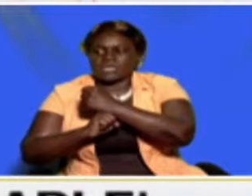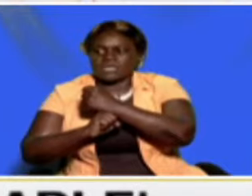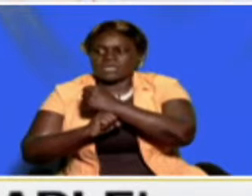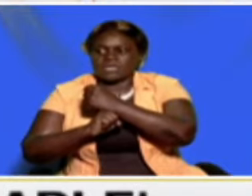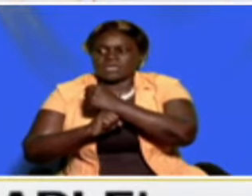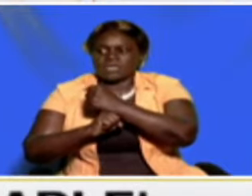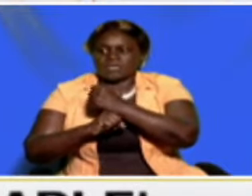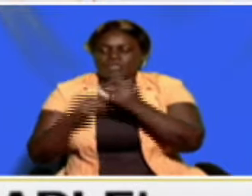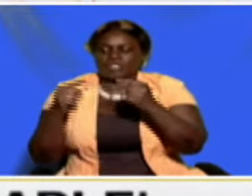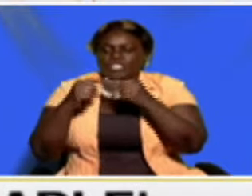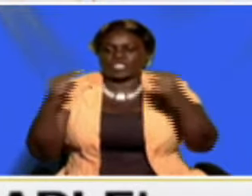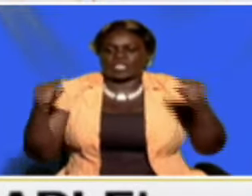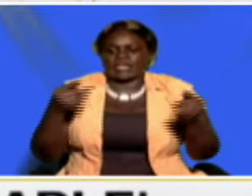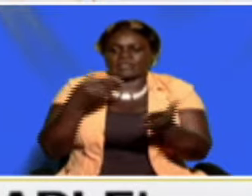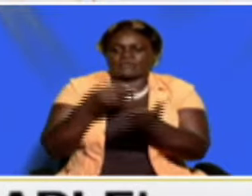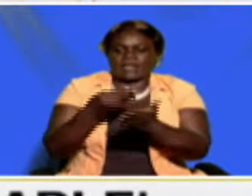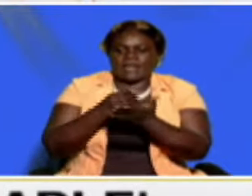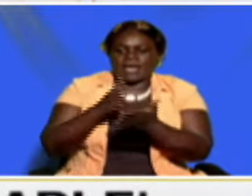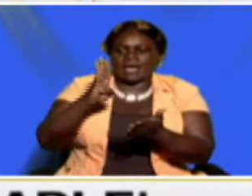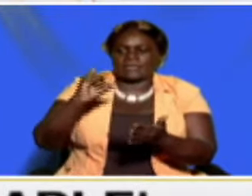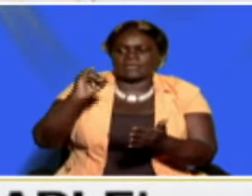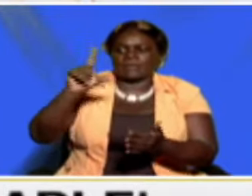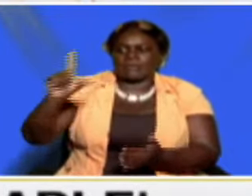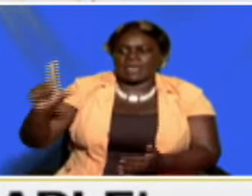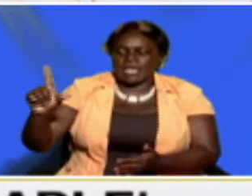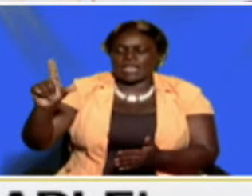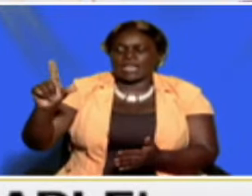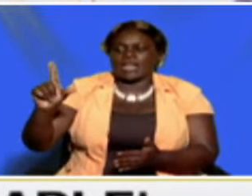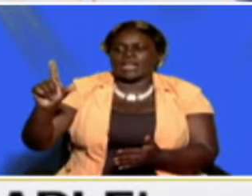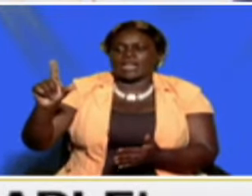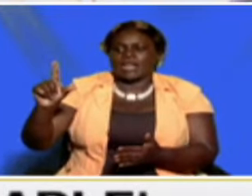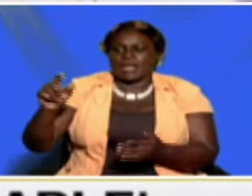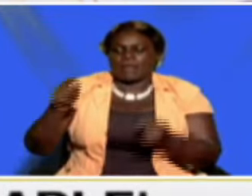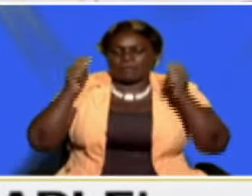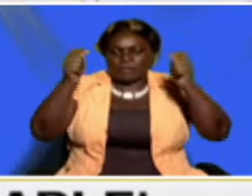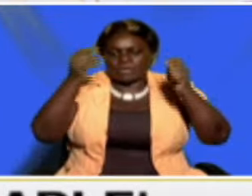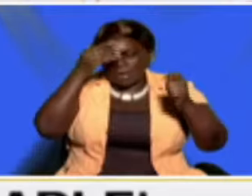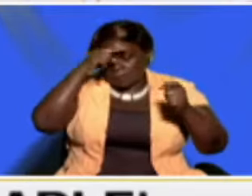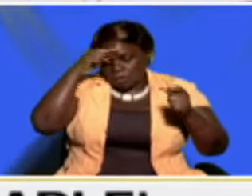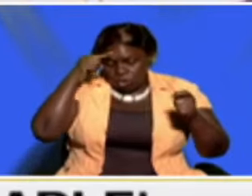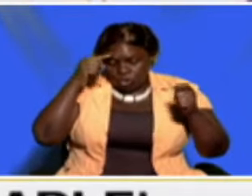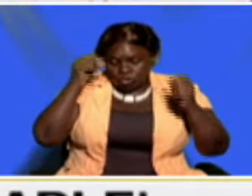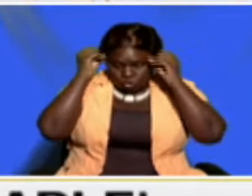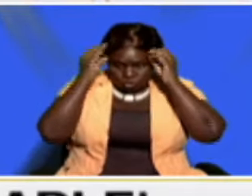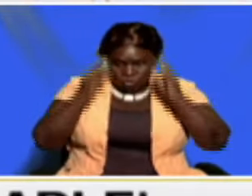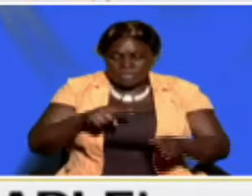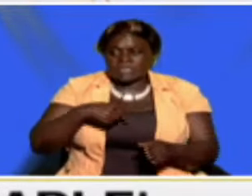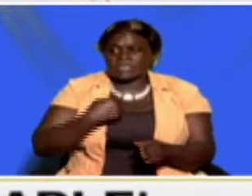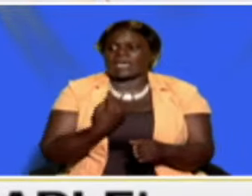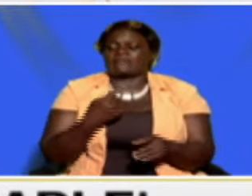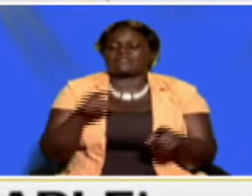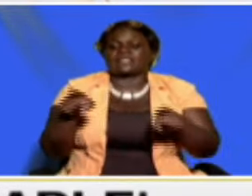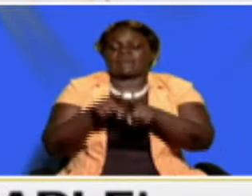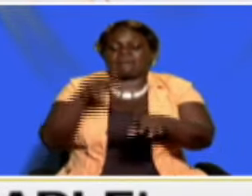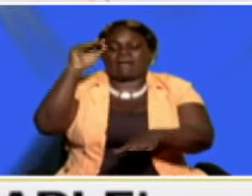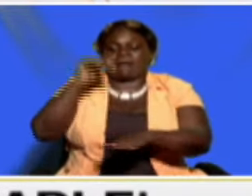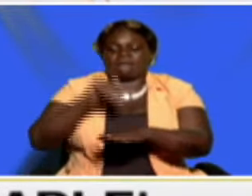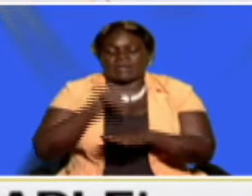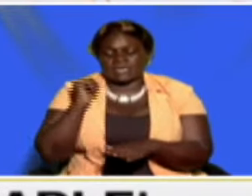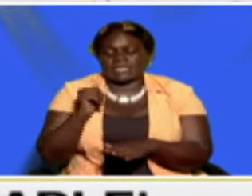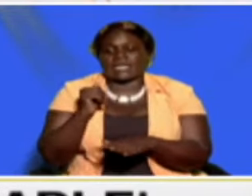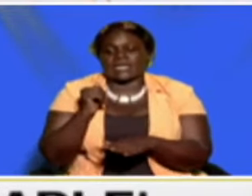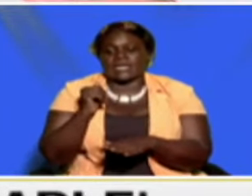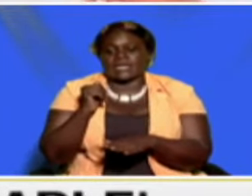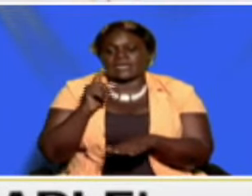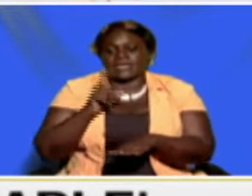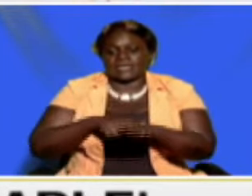reject finance bill protest, because we feel like even us as the students, we're not at a good point at the